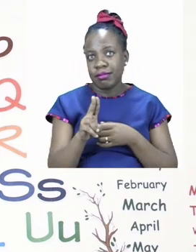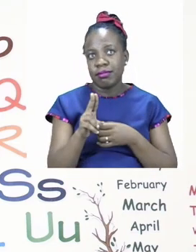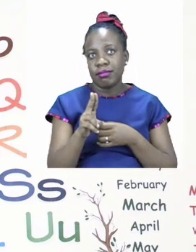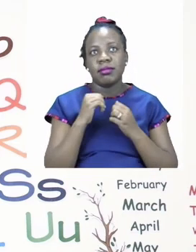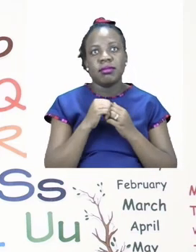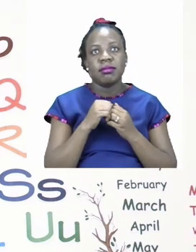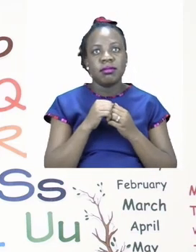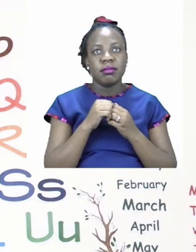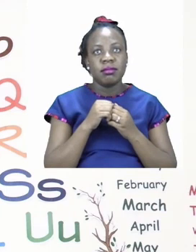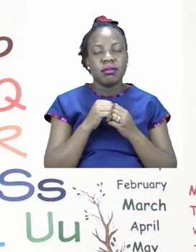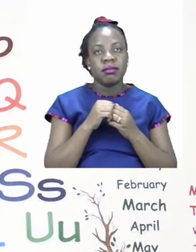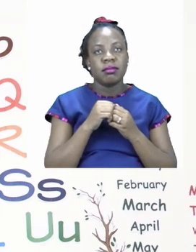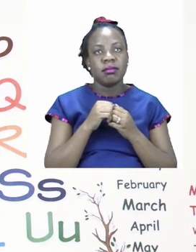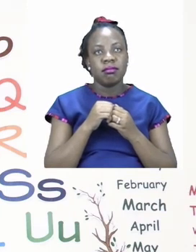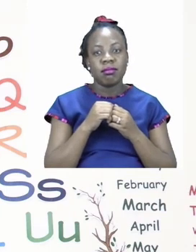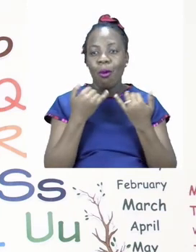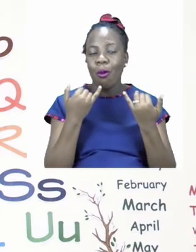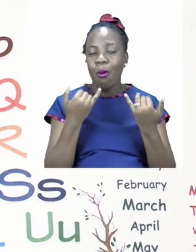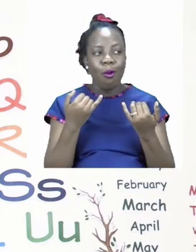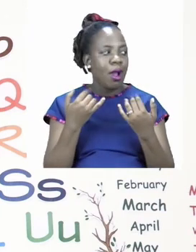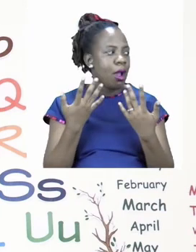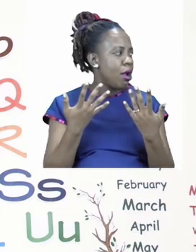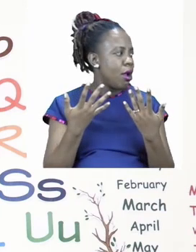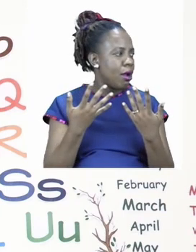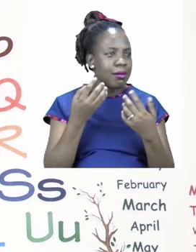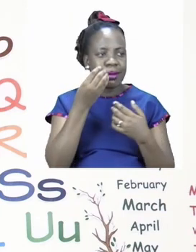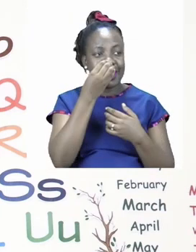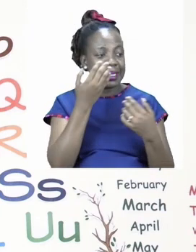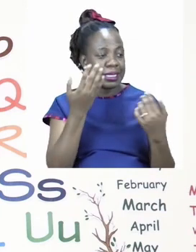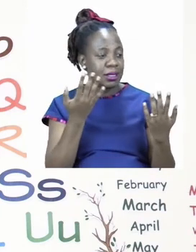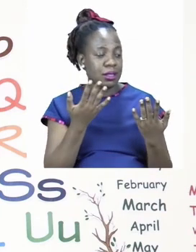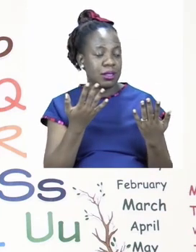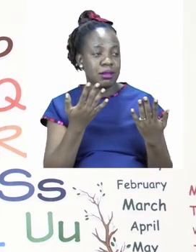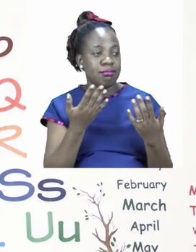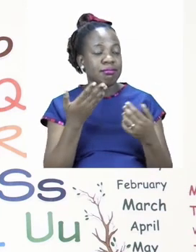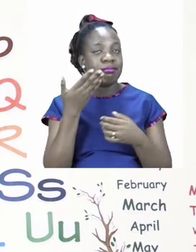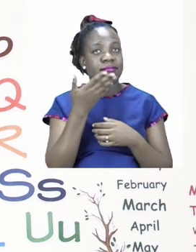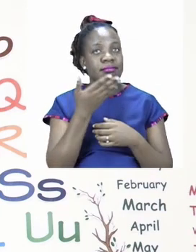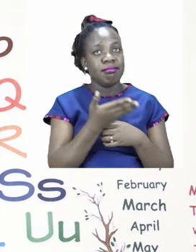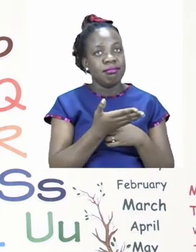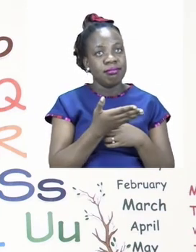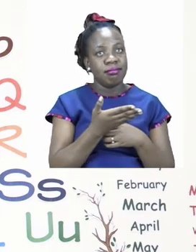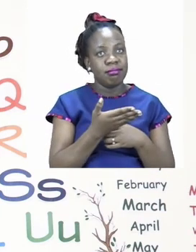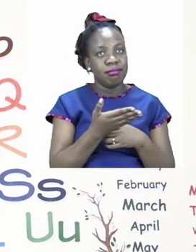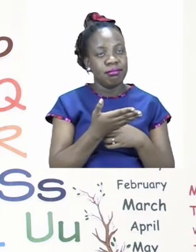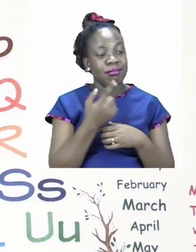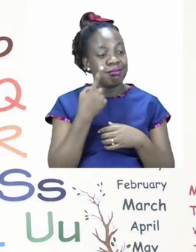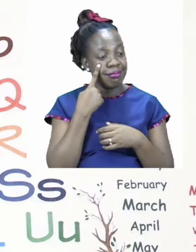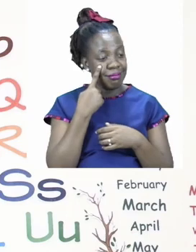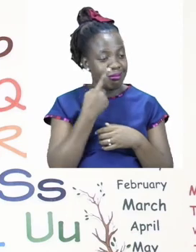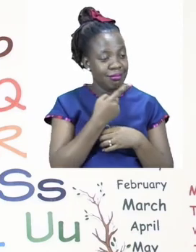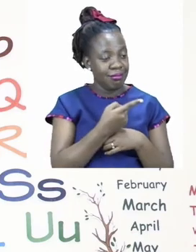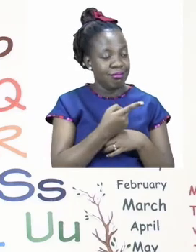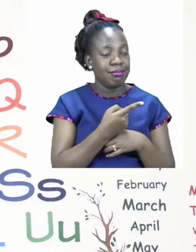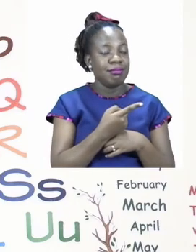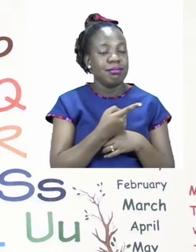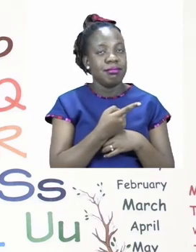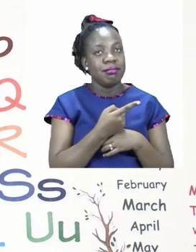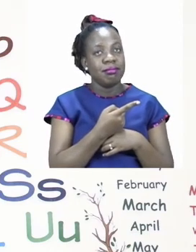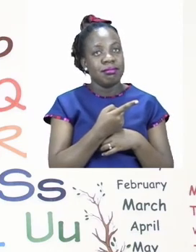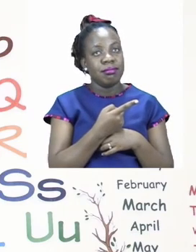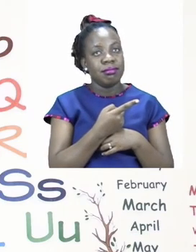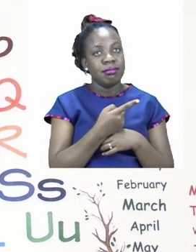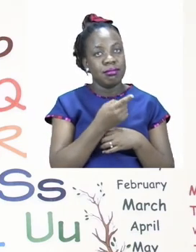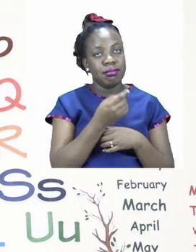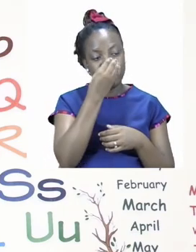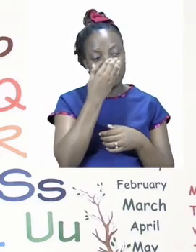haven't seen Zoshi today. Oh, there you are. I saw you. So,